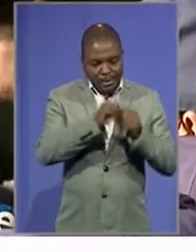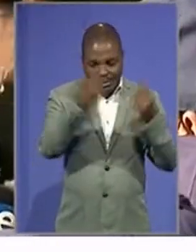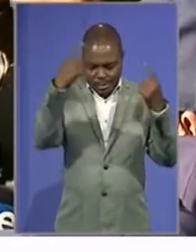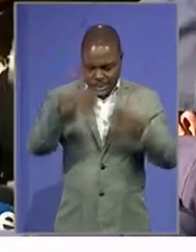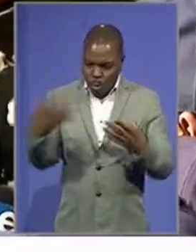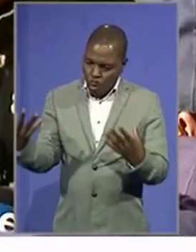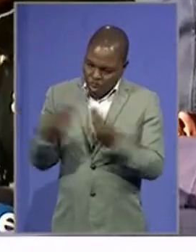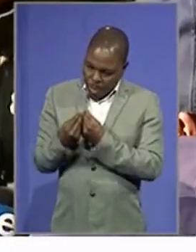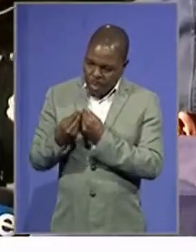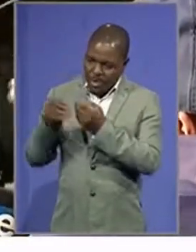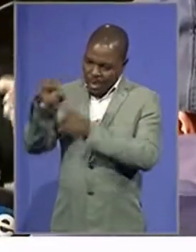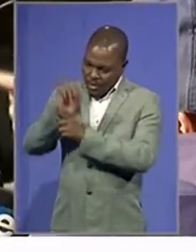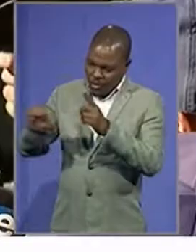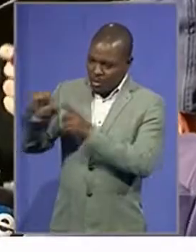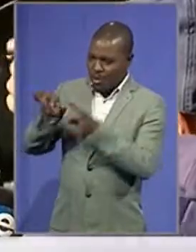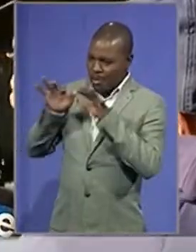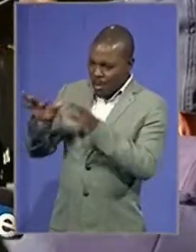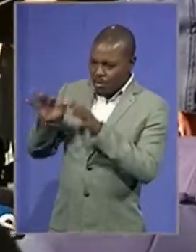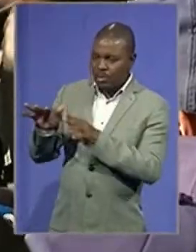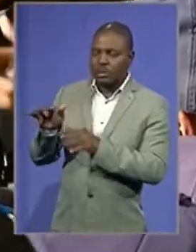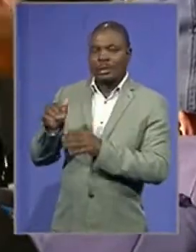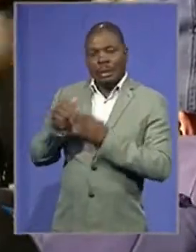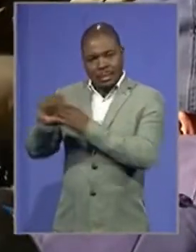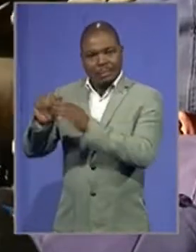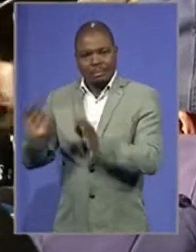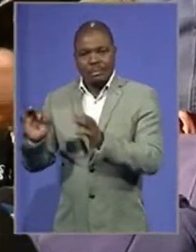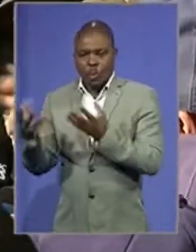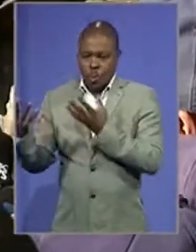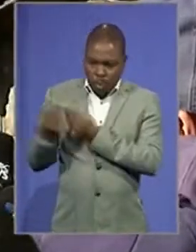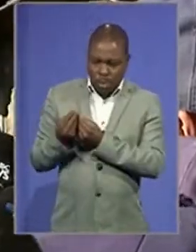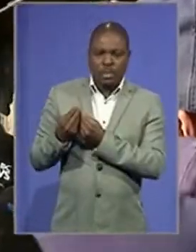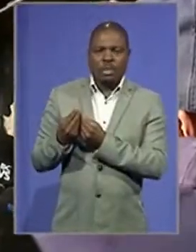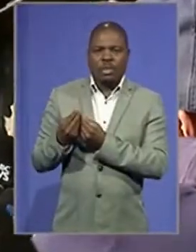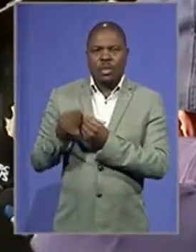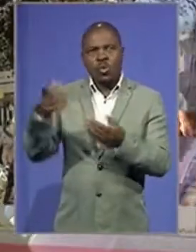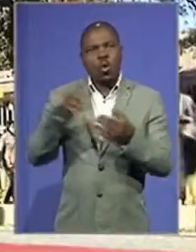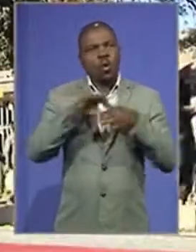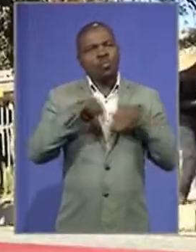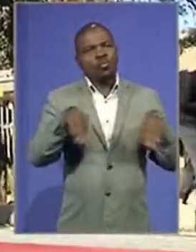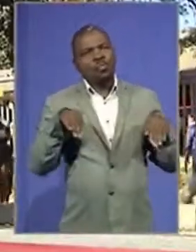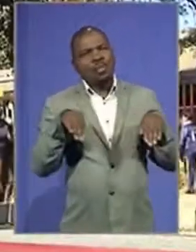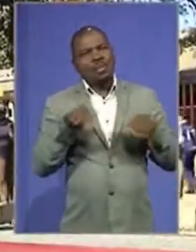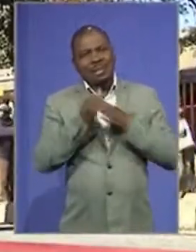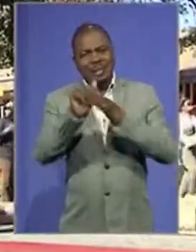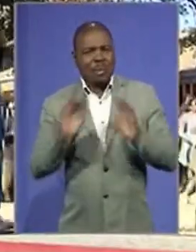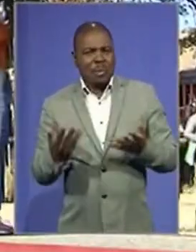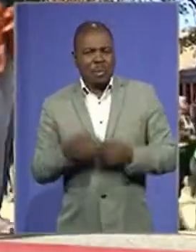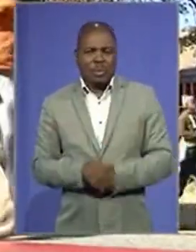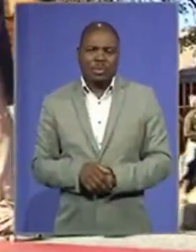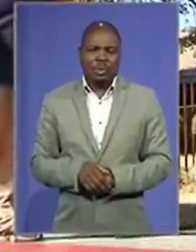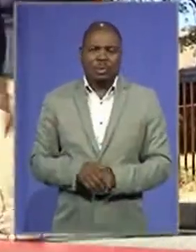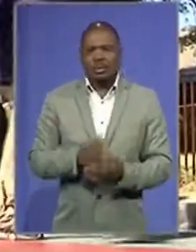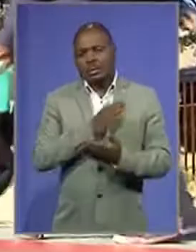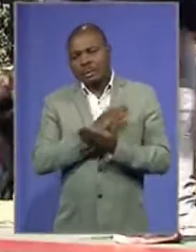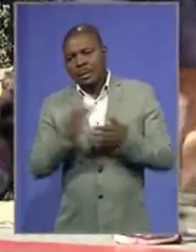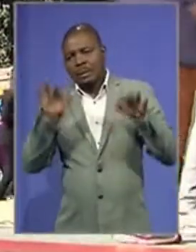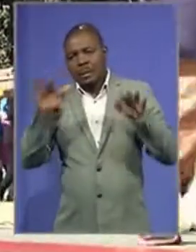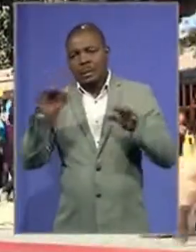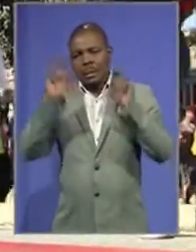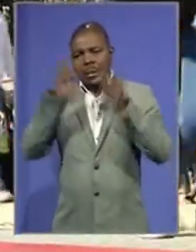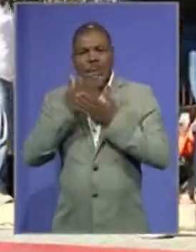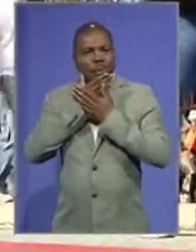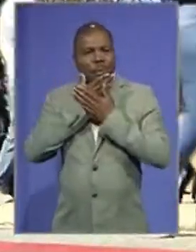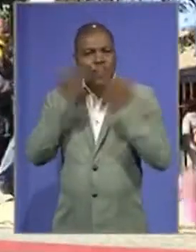and parcel of the environment so that you can be a collective part of the solution. Ba bang ba baahi ha esale ba hloka phepelo ya